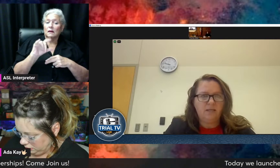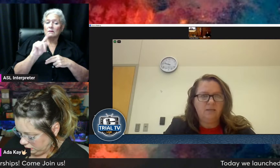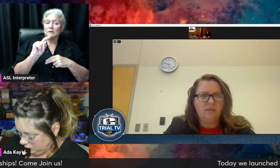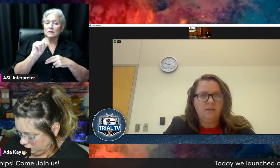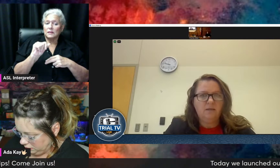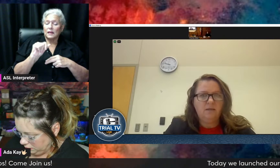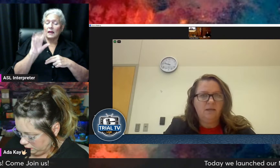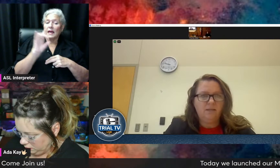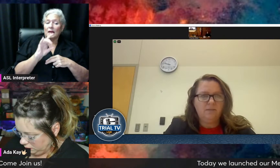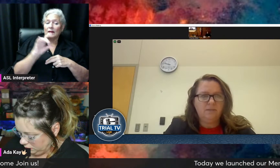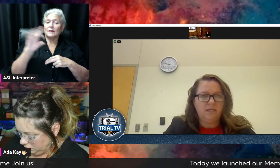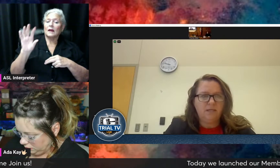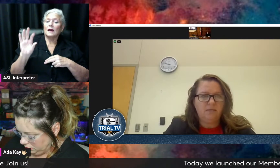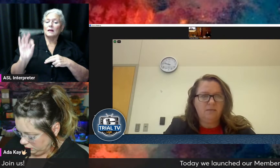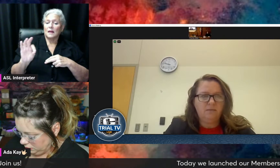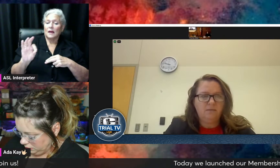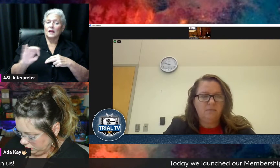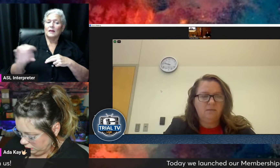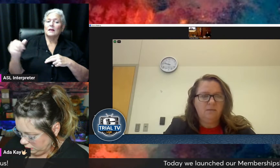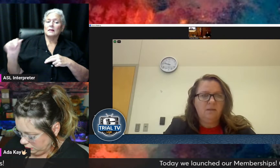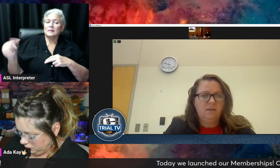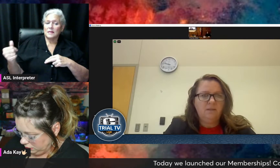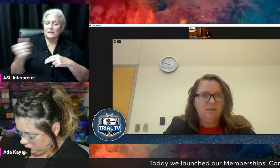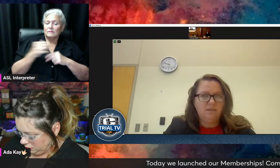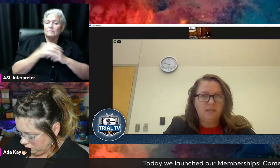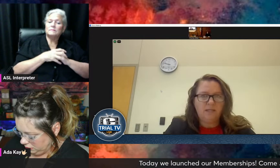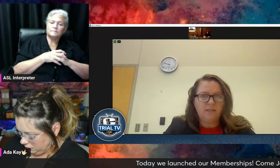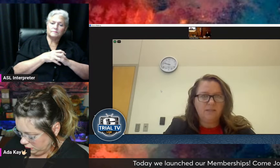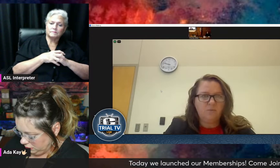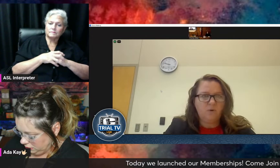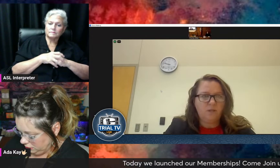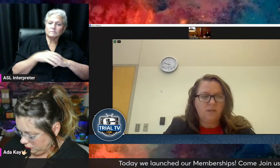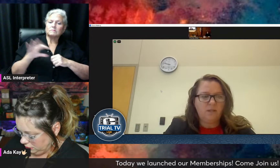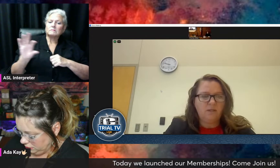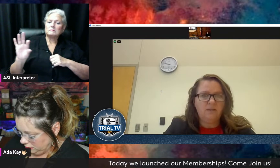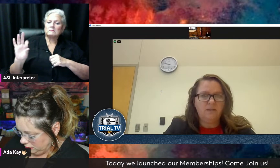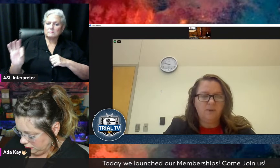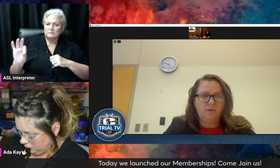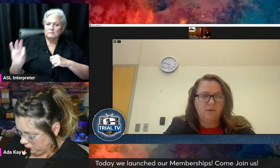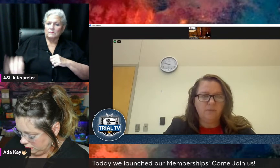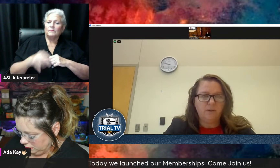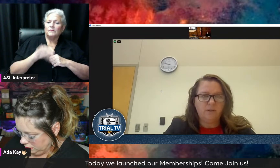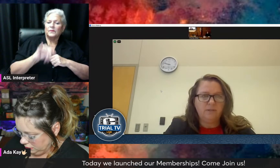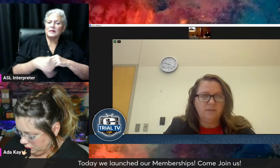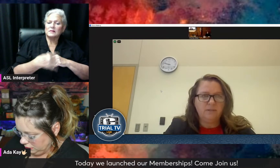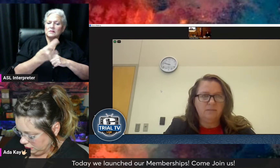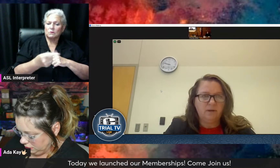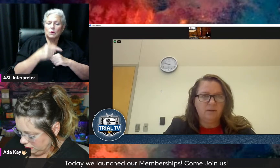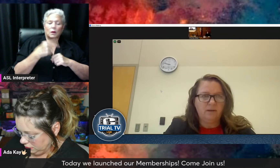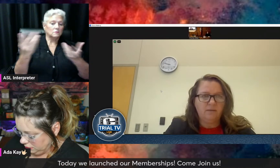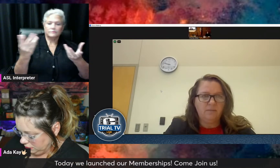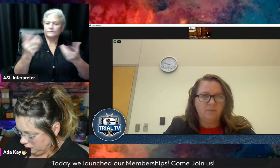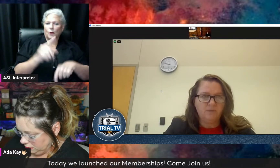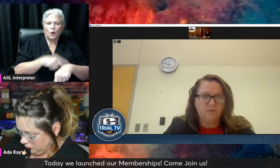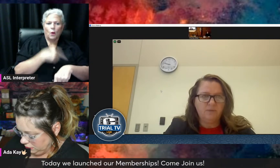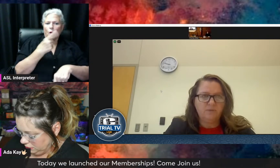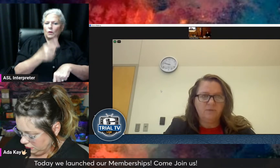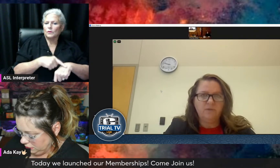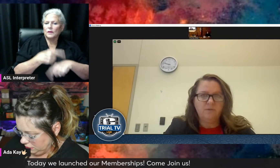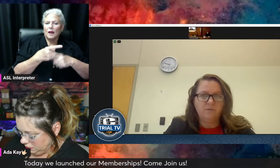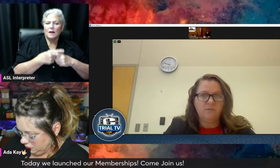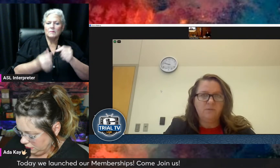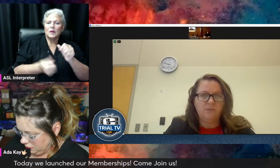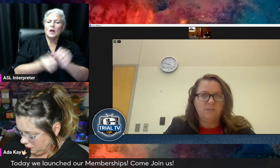delta 9, and delta 10. Delta 9 is the one that's been around the longest, that I think most of